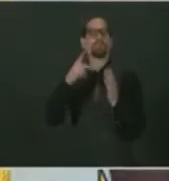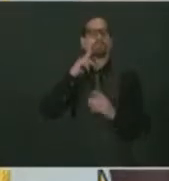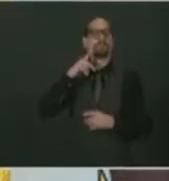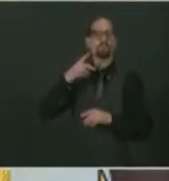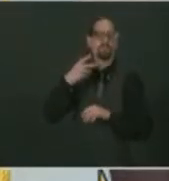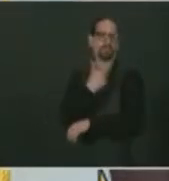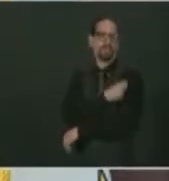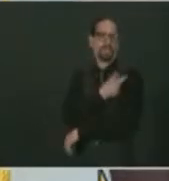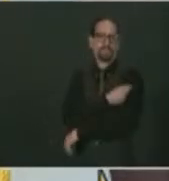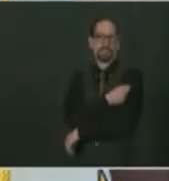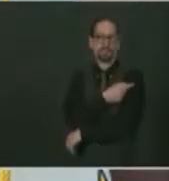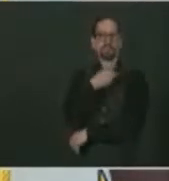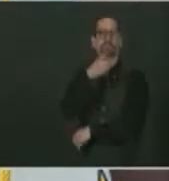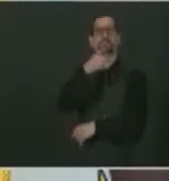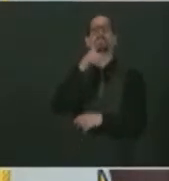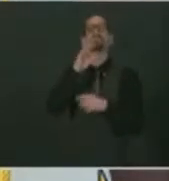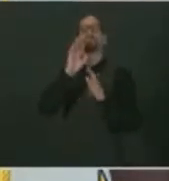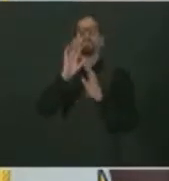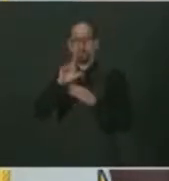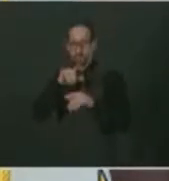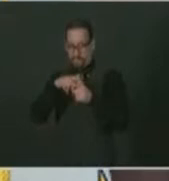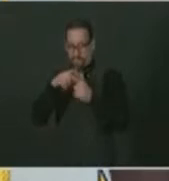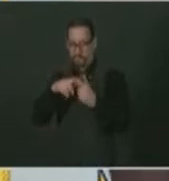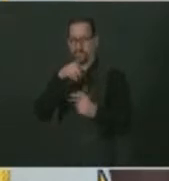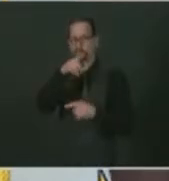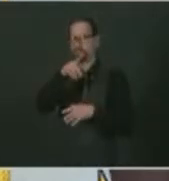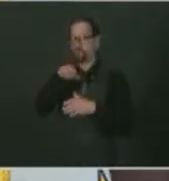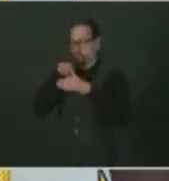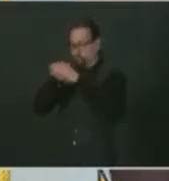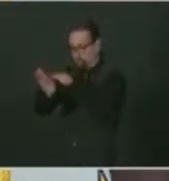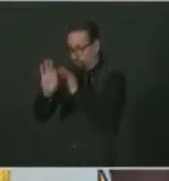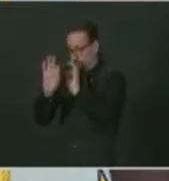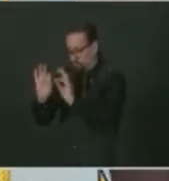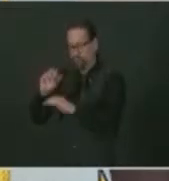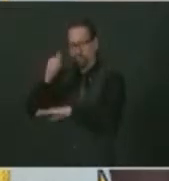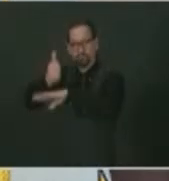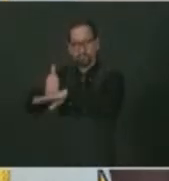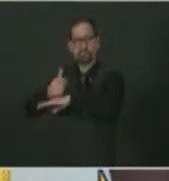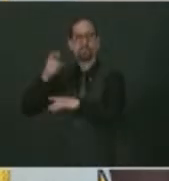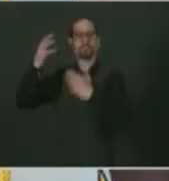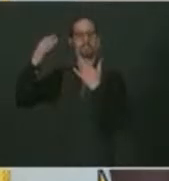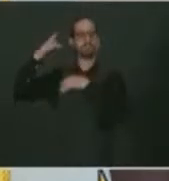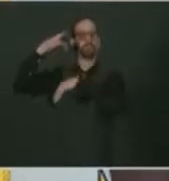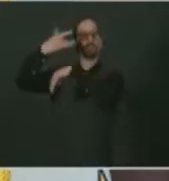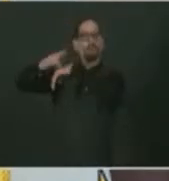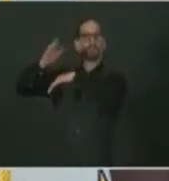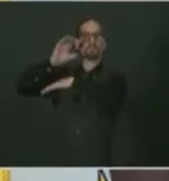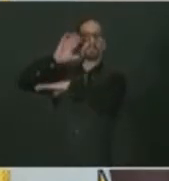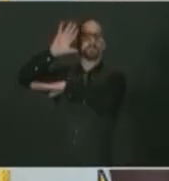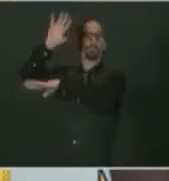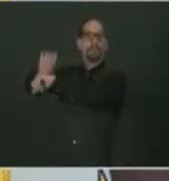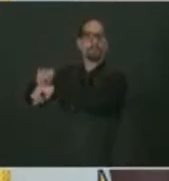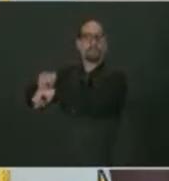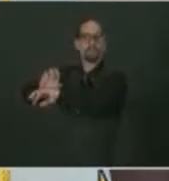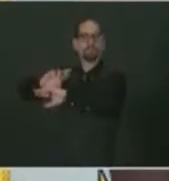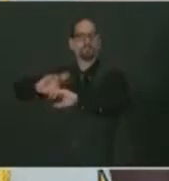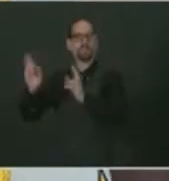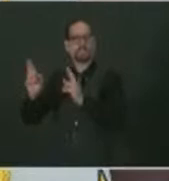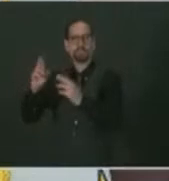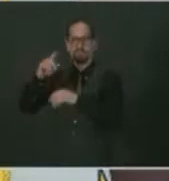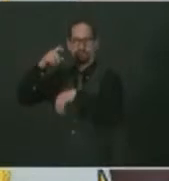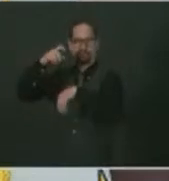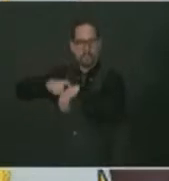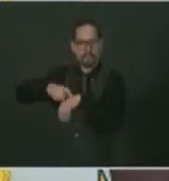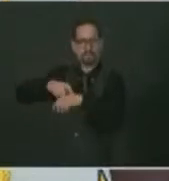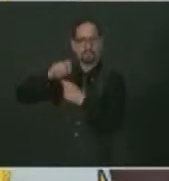when an appointment is available for you. This appointment will be for a given day at a given site. We envision starting to